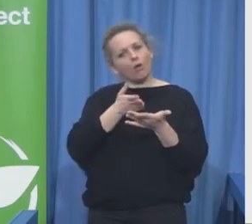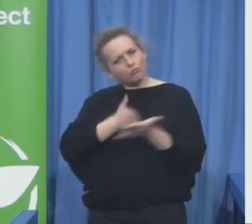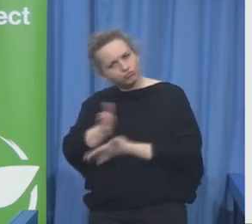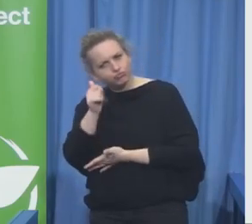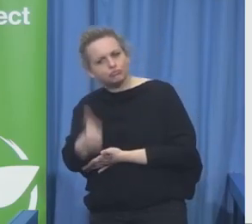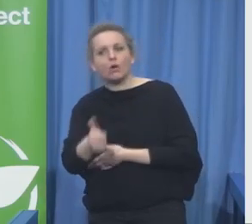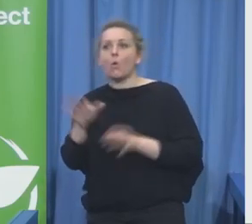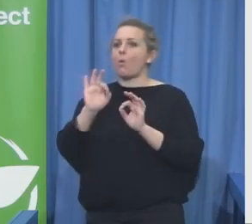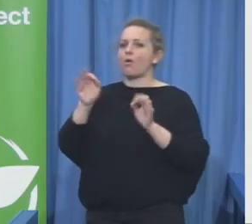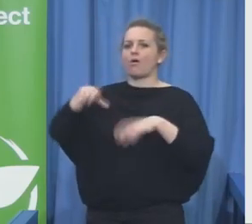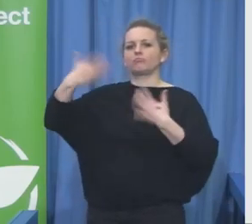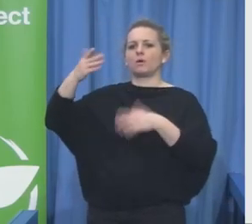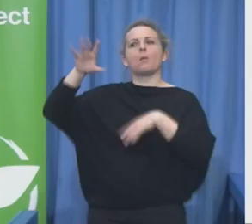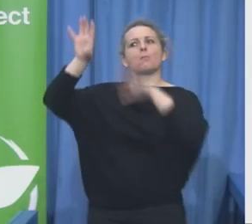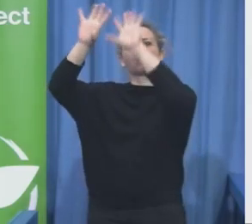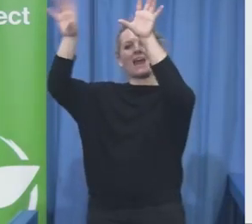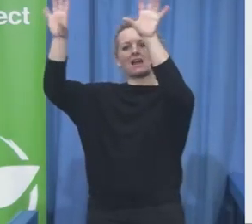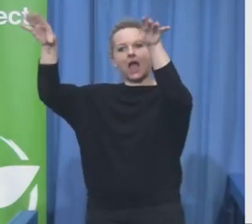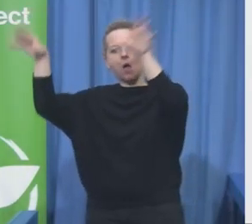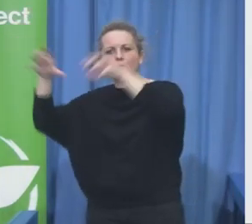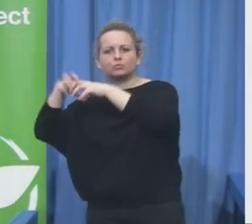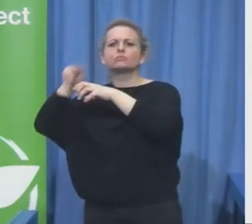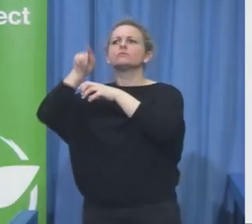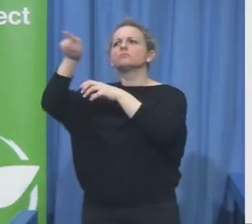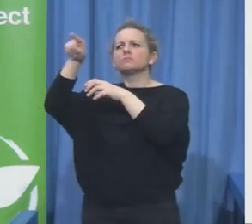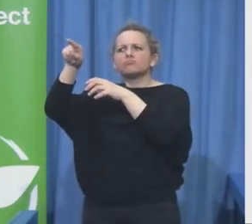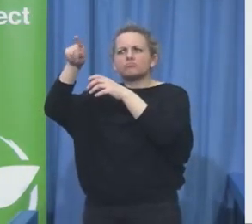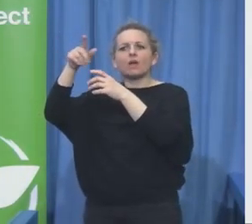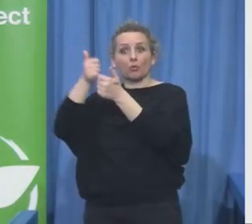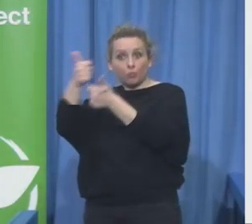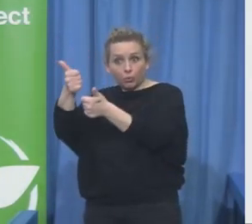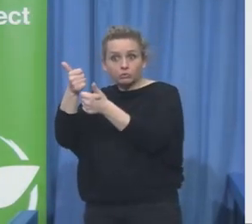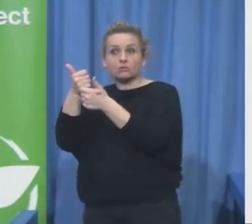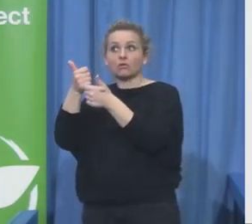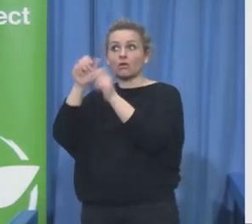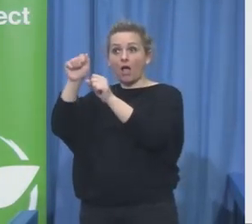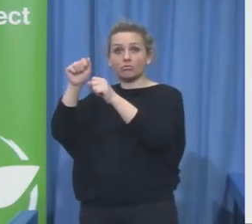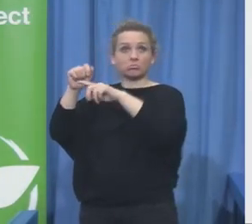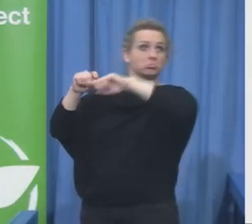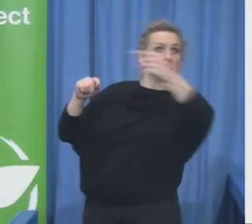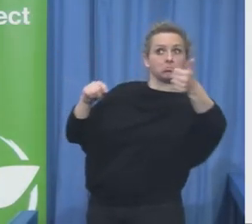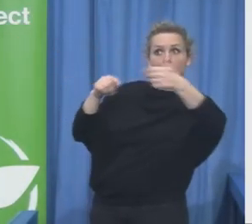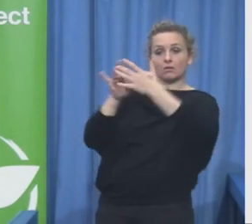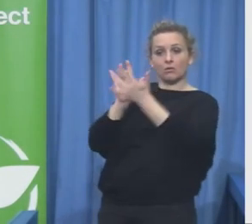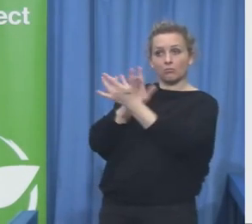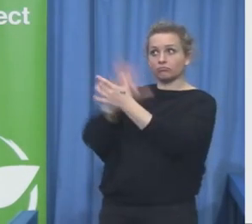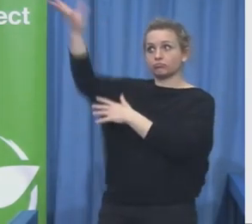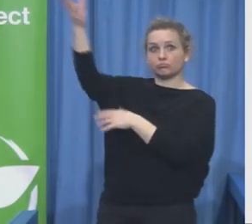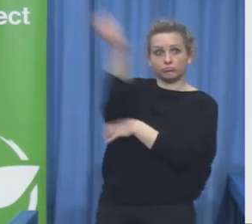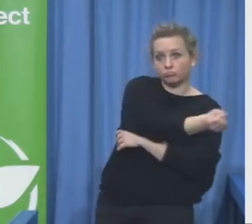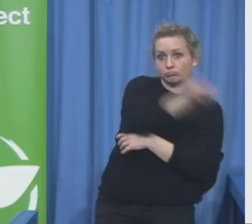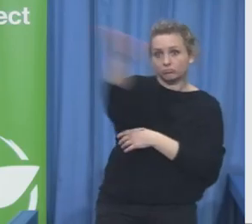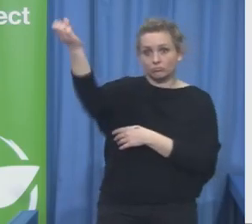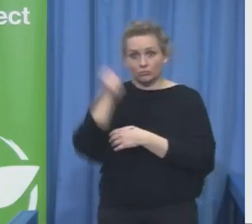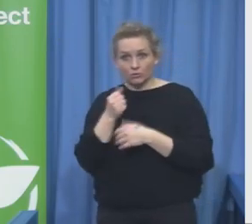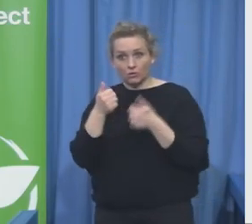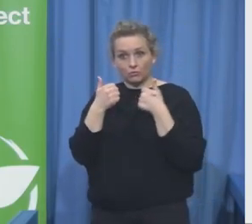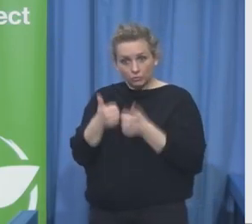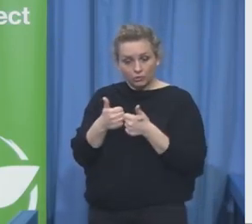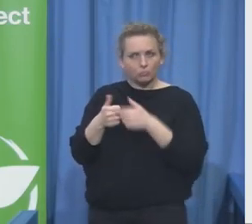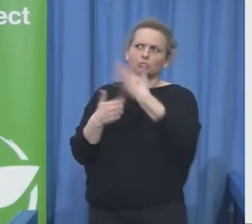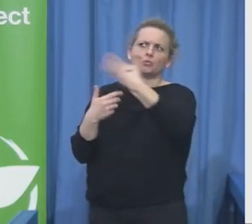employee at Wipro, at IBM, and we must not assume that your document is accessible without you checking it.